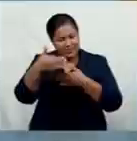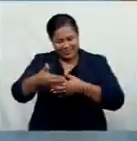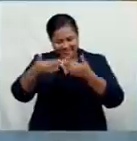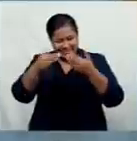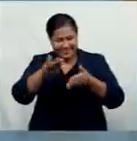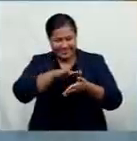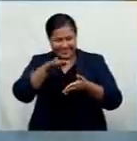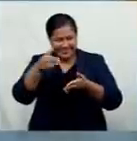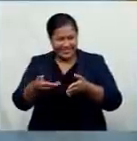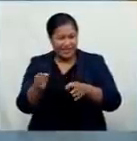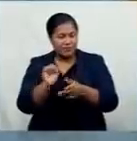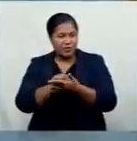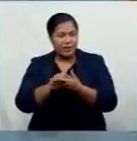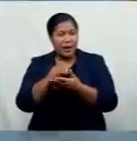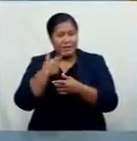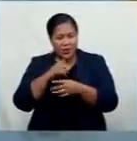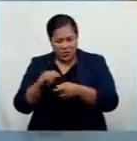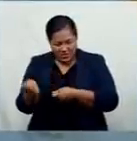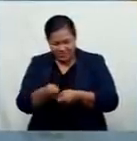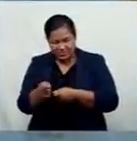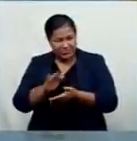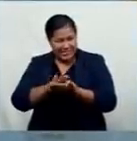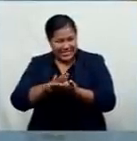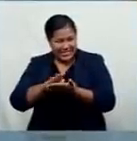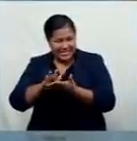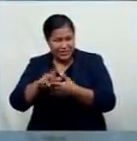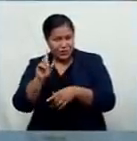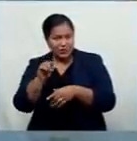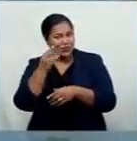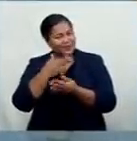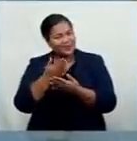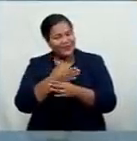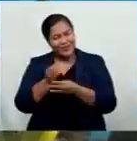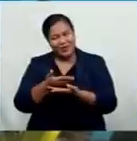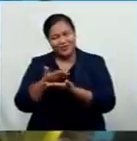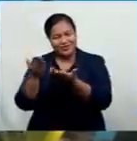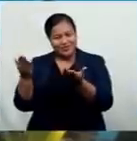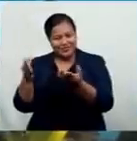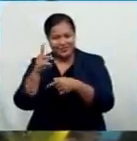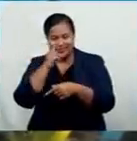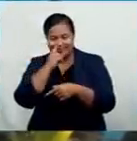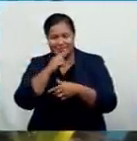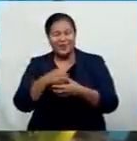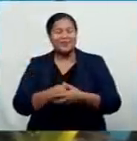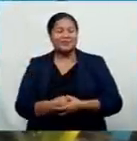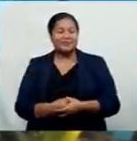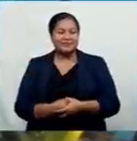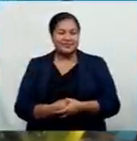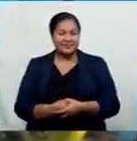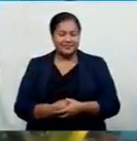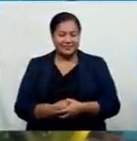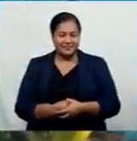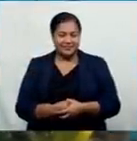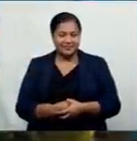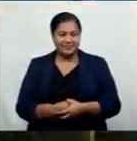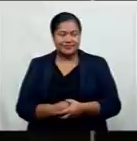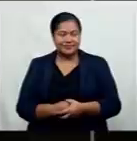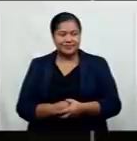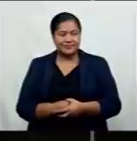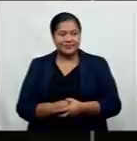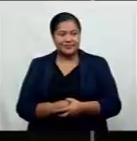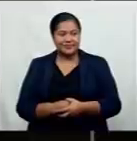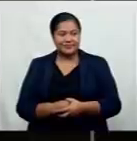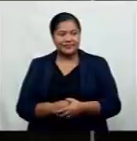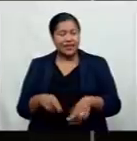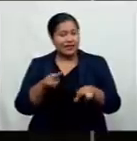sealed, as thorough fumigation will be carried out before distribution. Josiah Nanunga, FBC News.